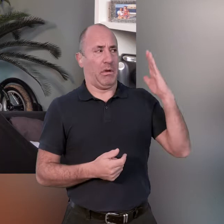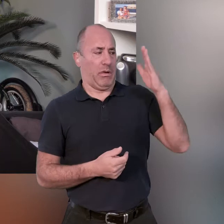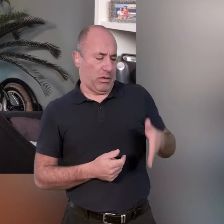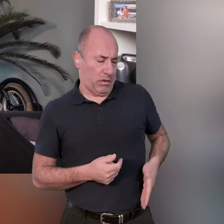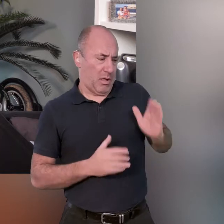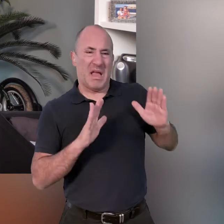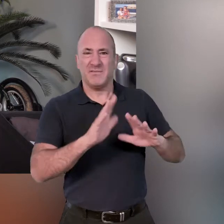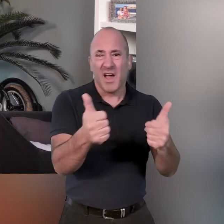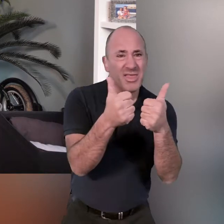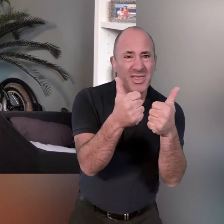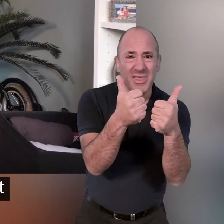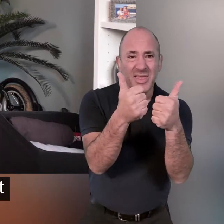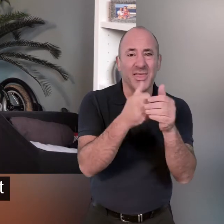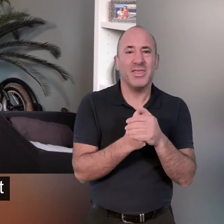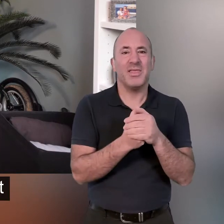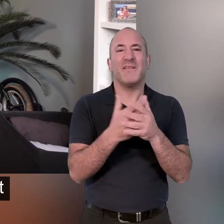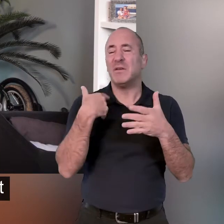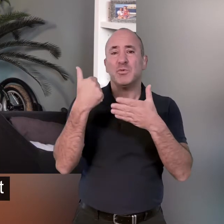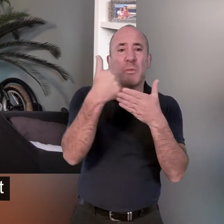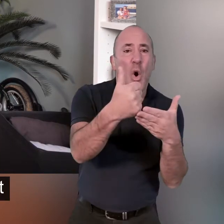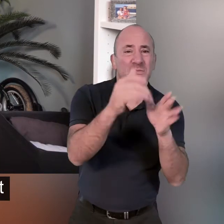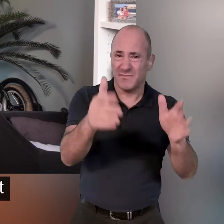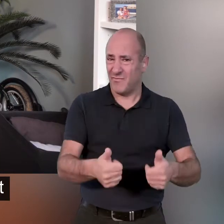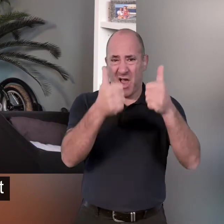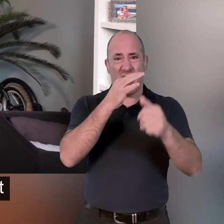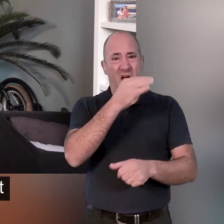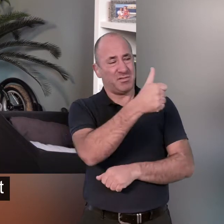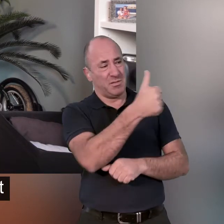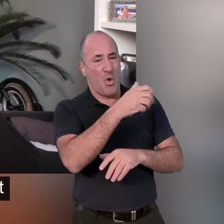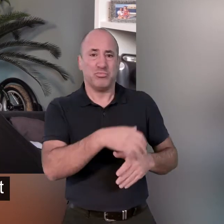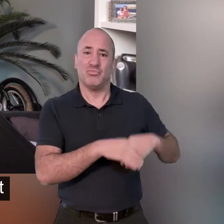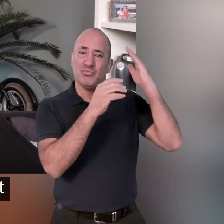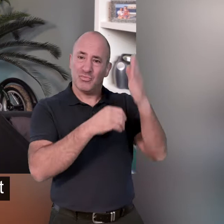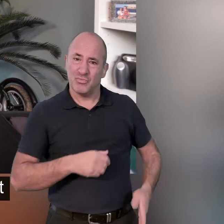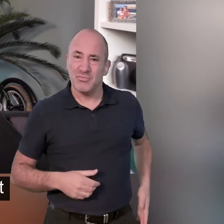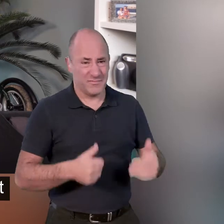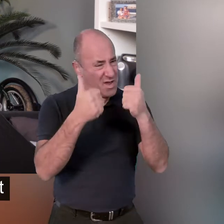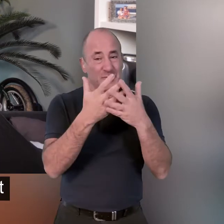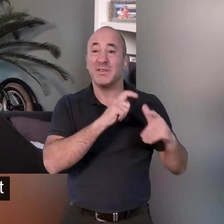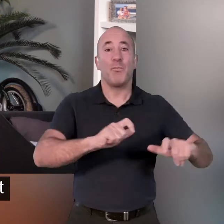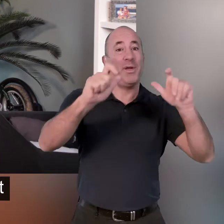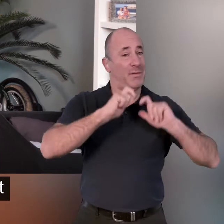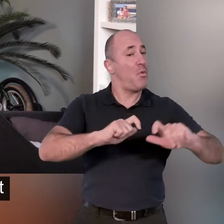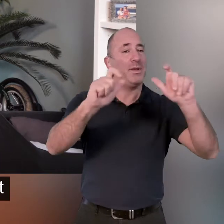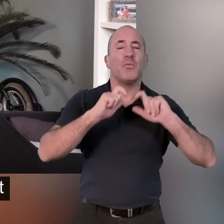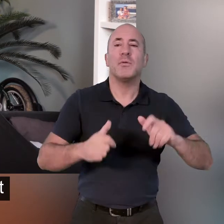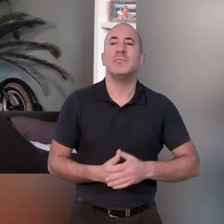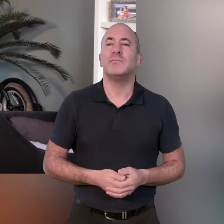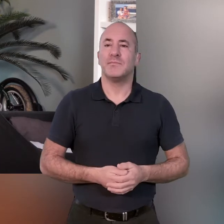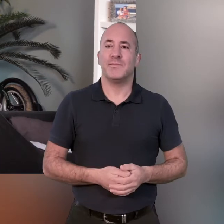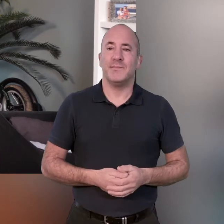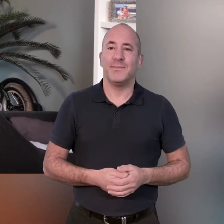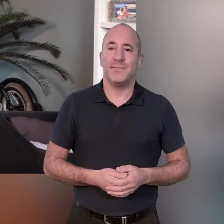to. And if you need assistance, then feel free to have somebody assist you with any of these exercises. So that's